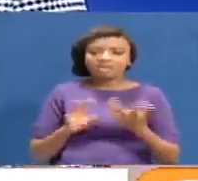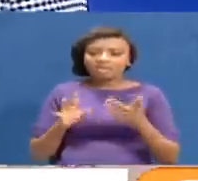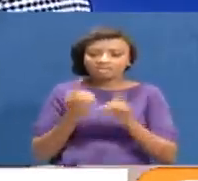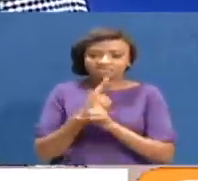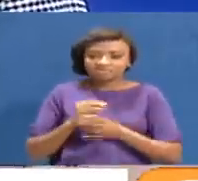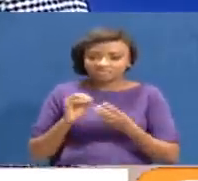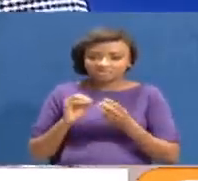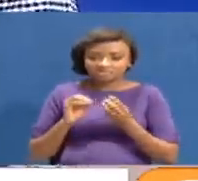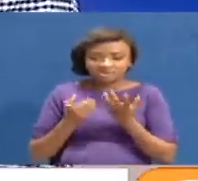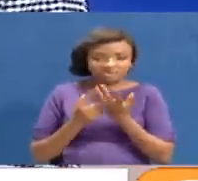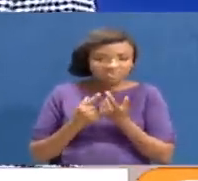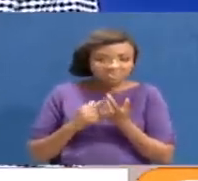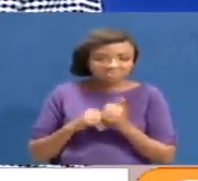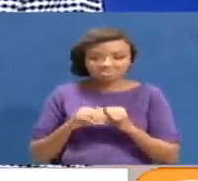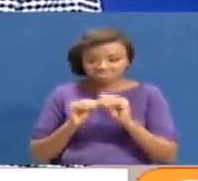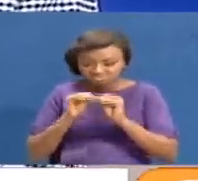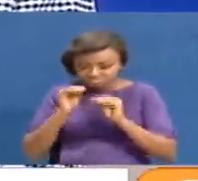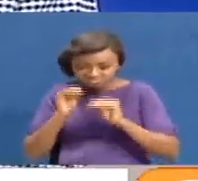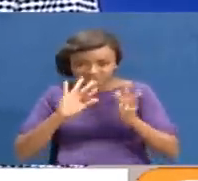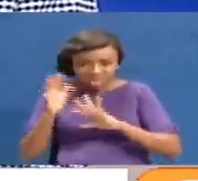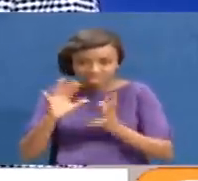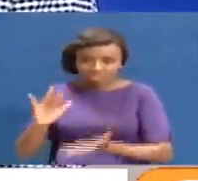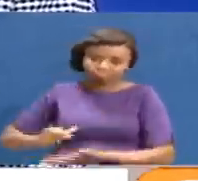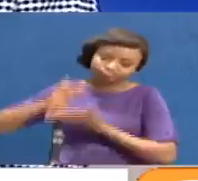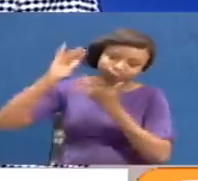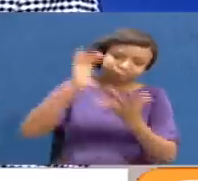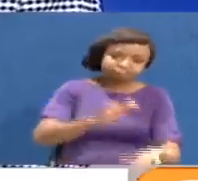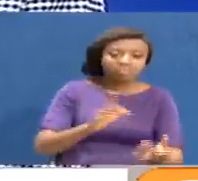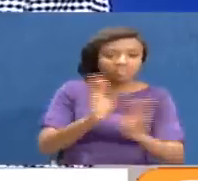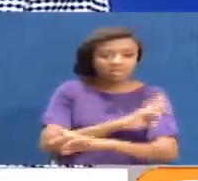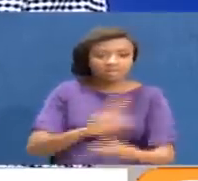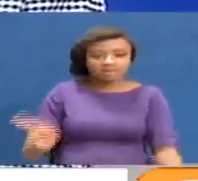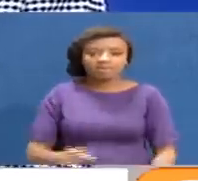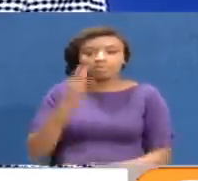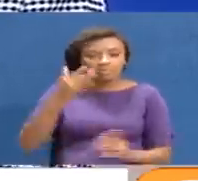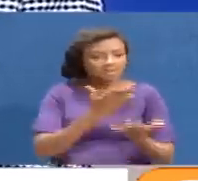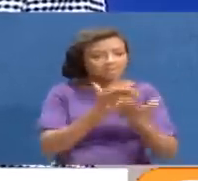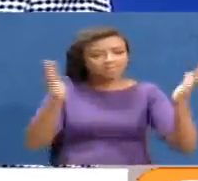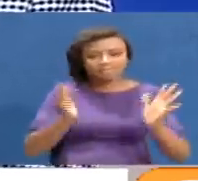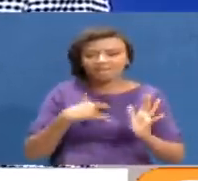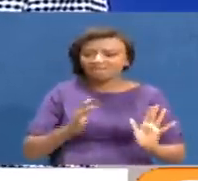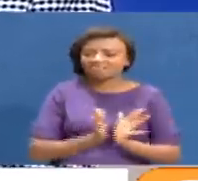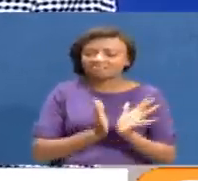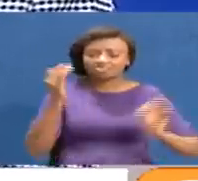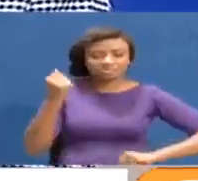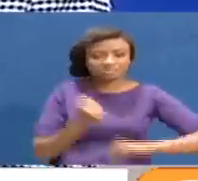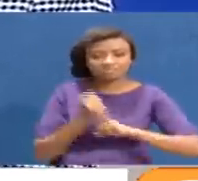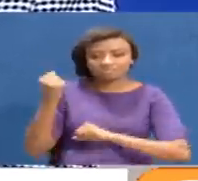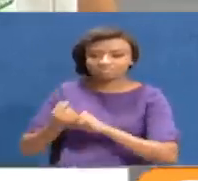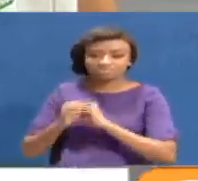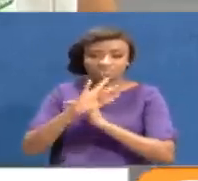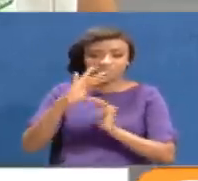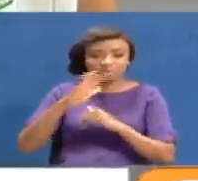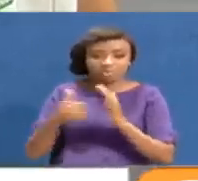logistics are put in place. That should start. And it should be possible because there's broad support of this initiative across the